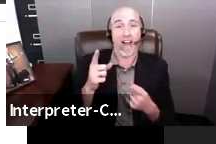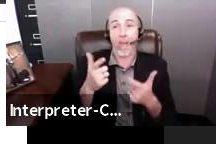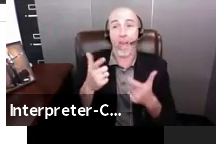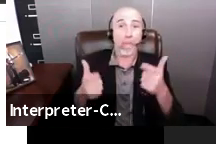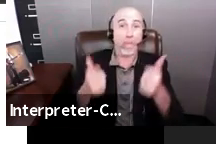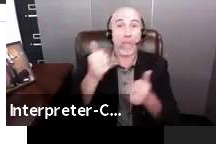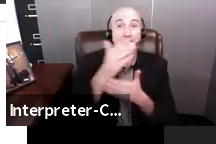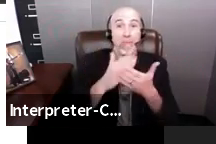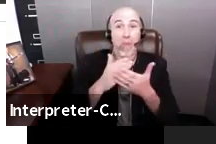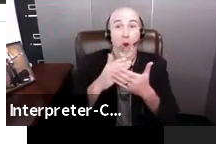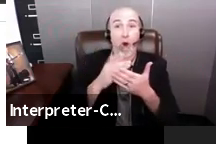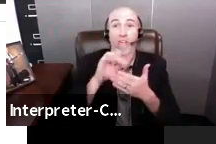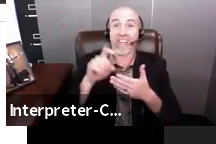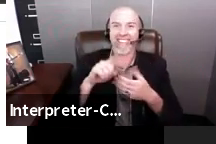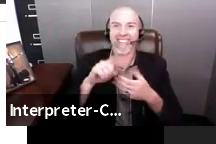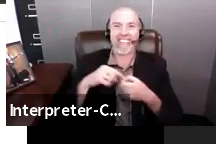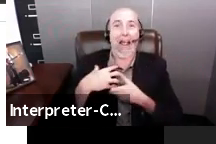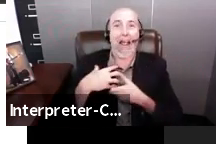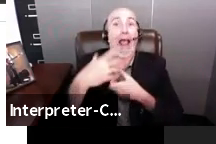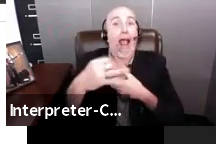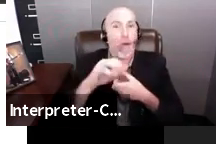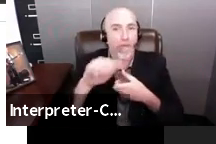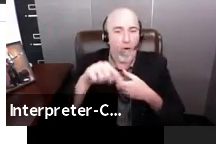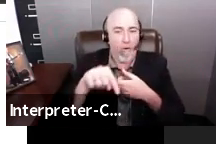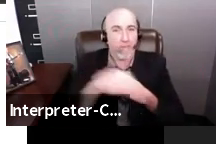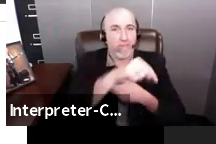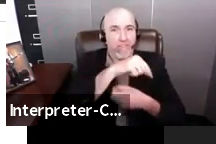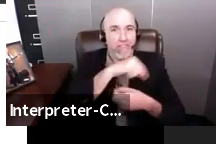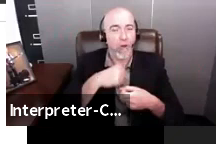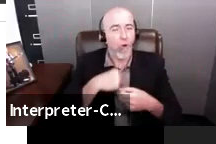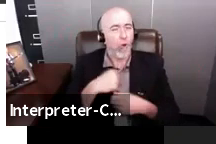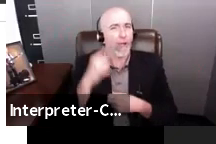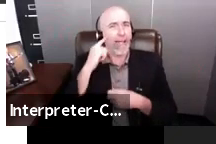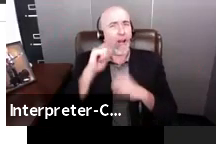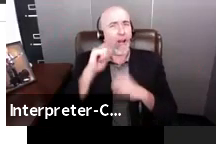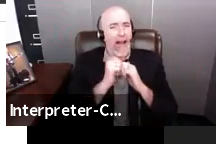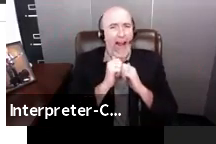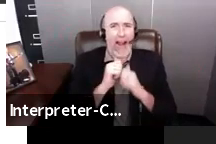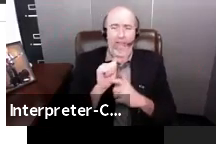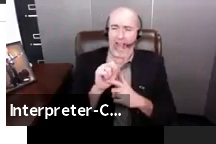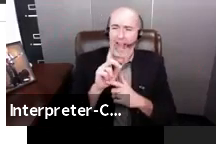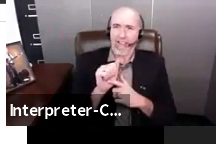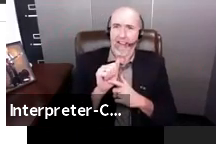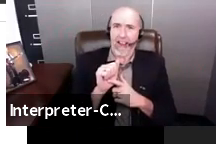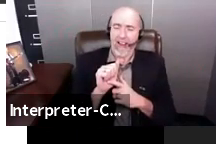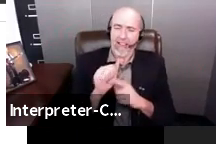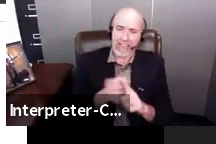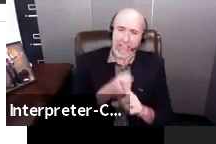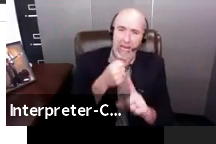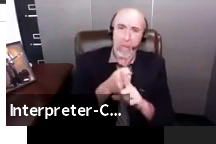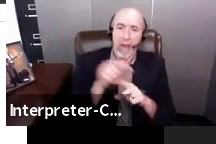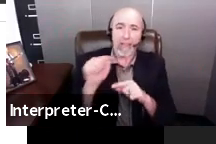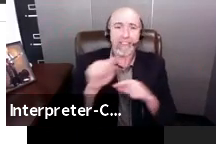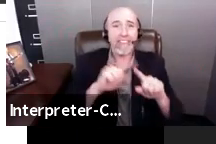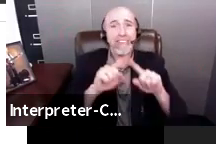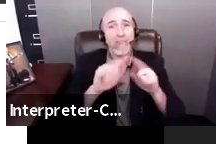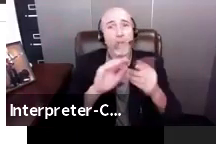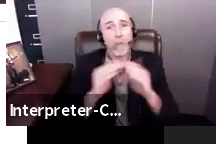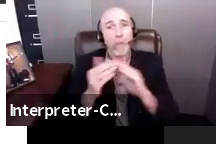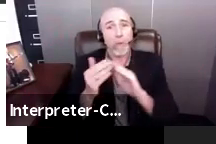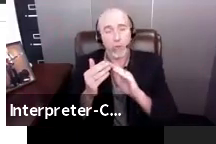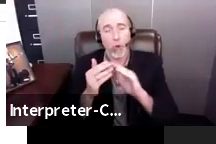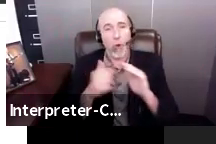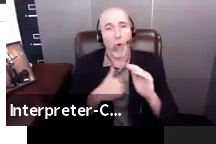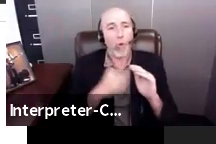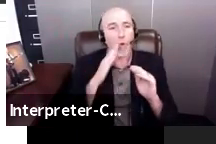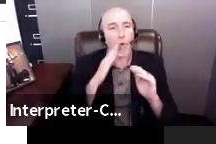part outside of Austin. And as we hear about how the Americans with Disabilities Act have impacted these communities, we're going